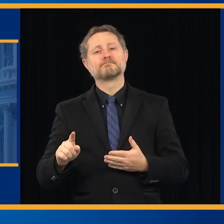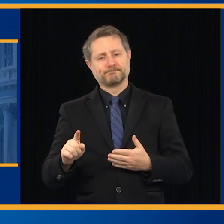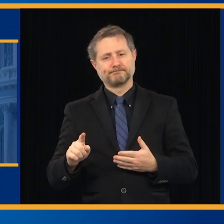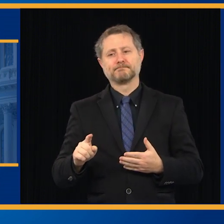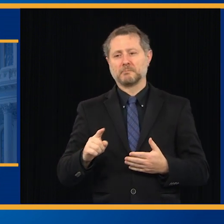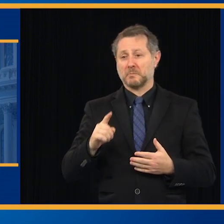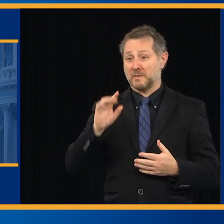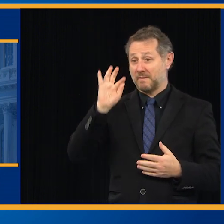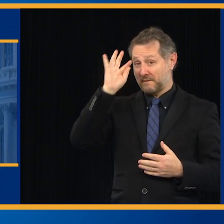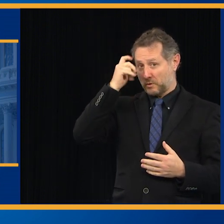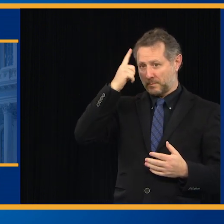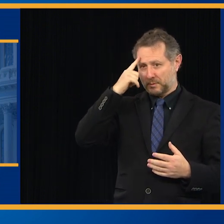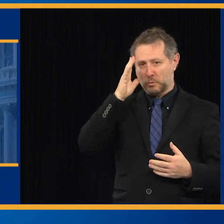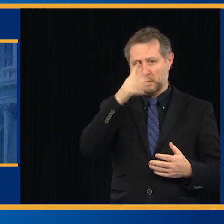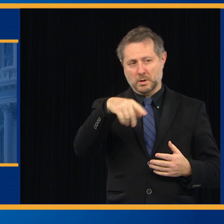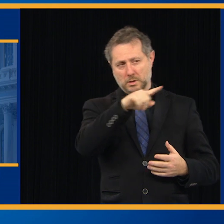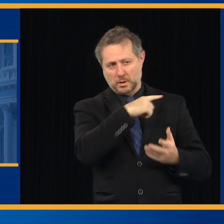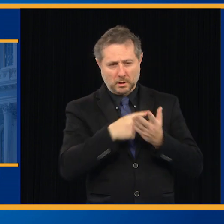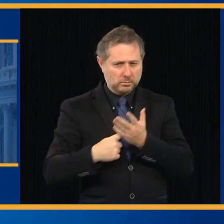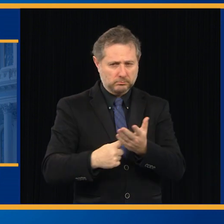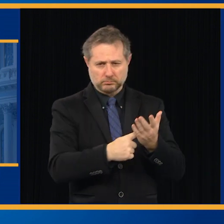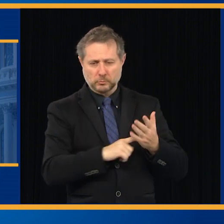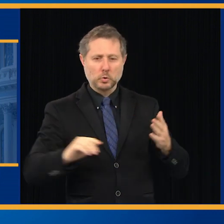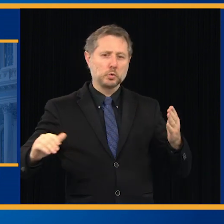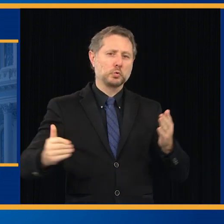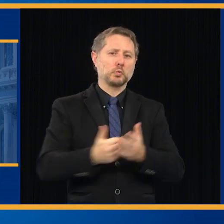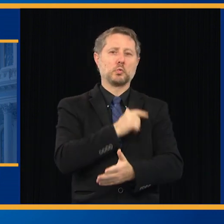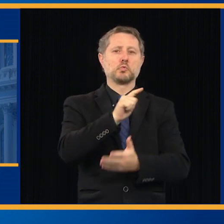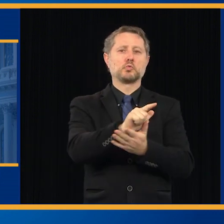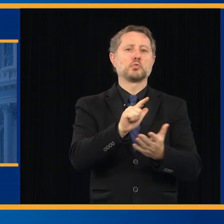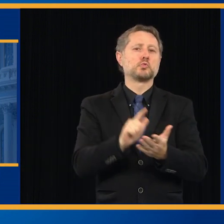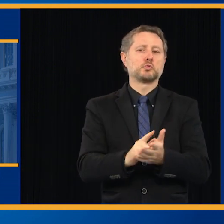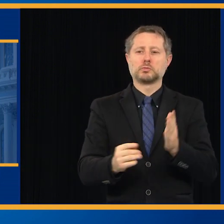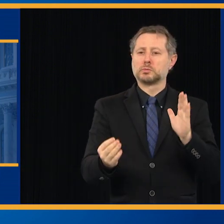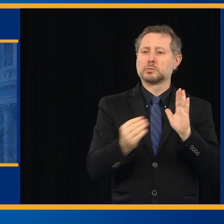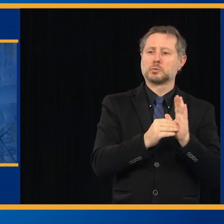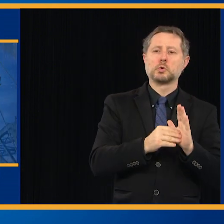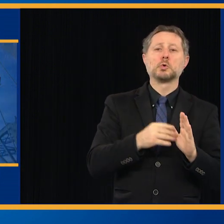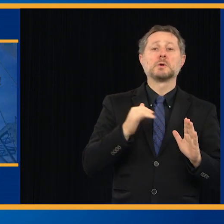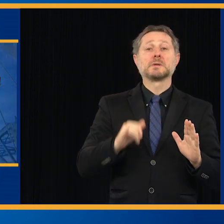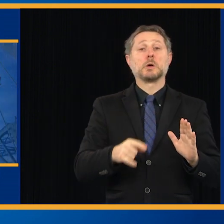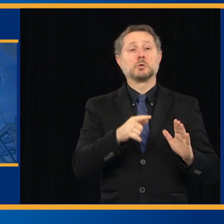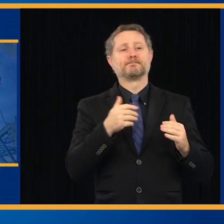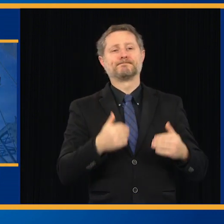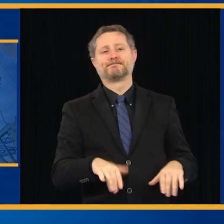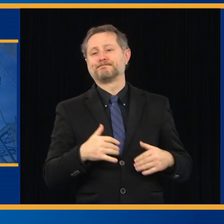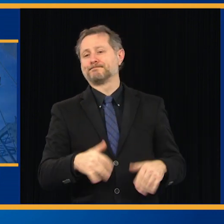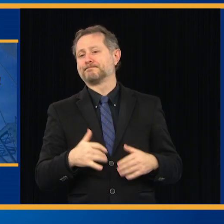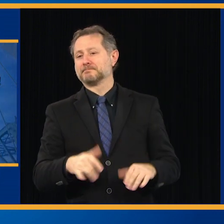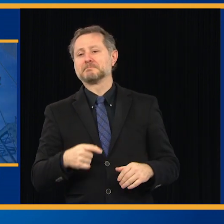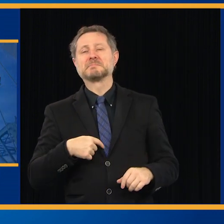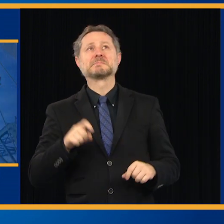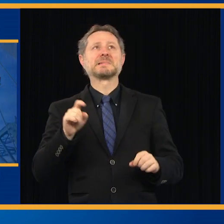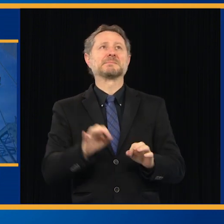additional legislation. That is essential to what we're all trying to accomplish here.